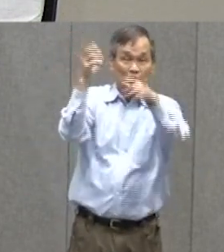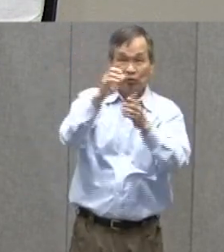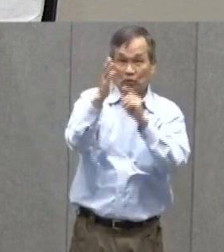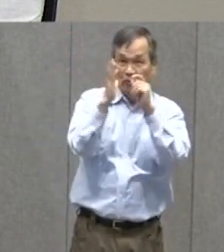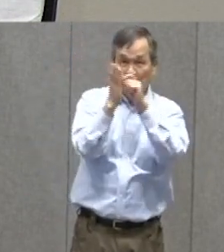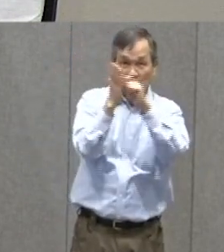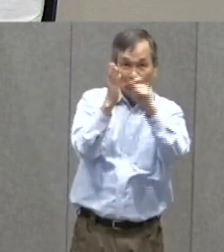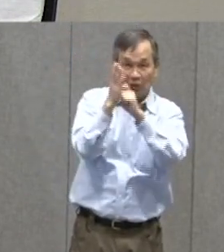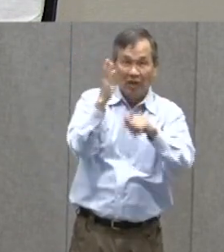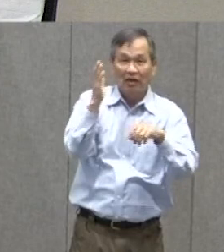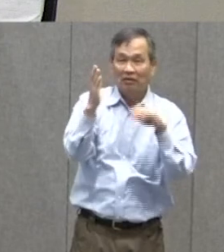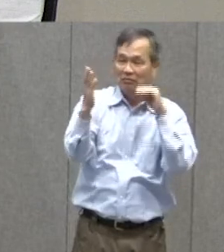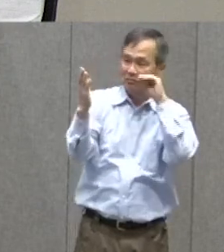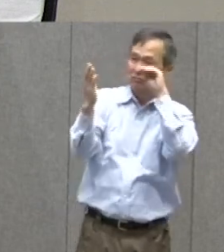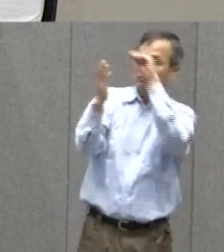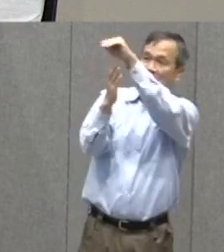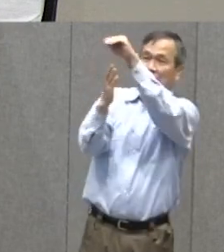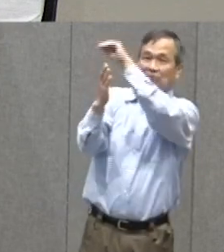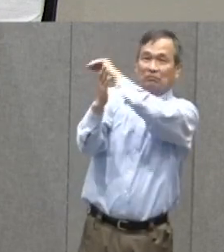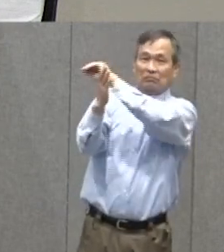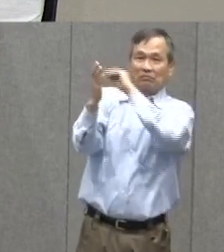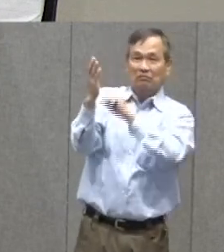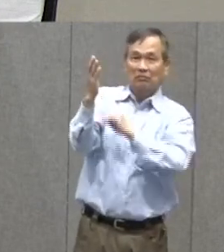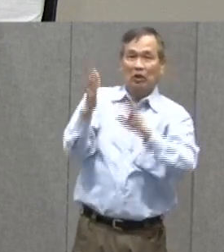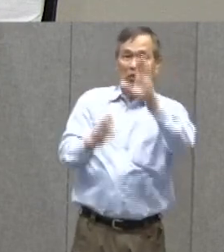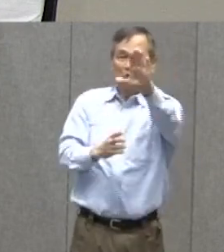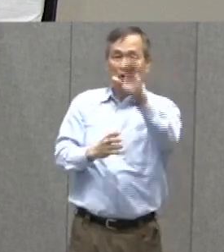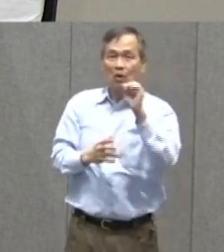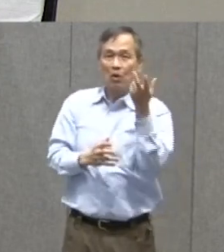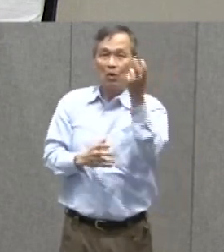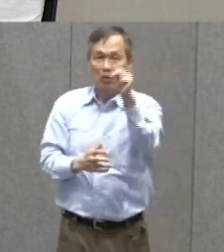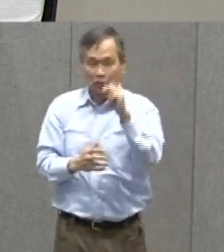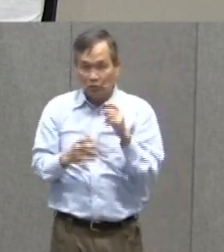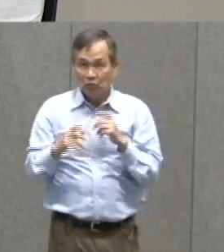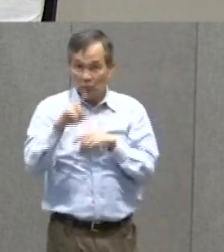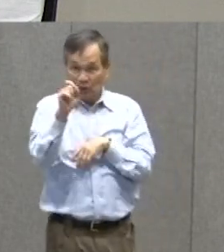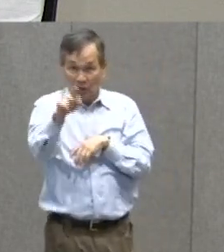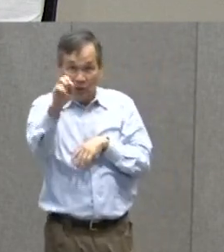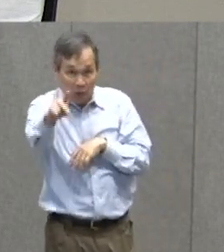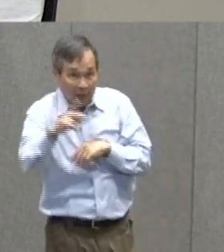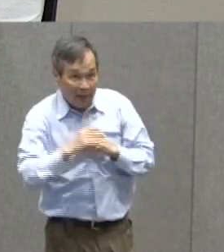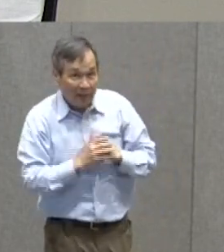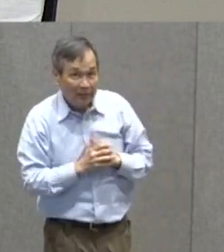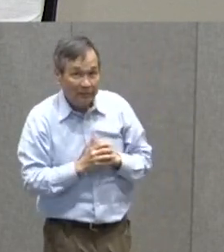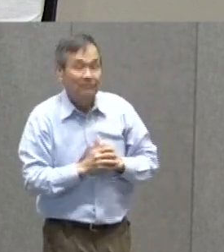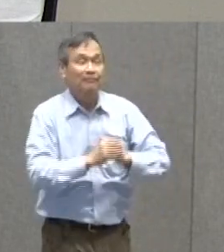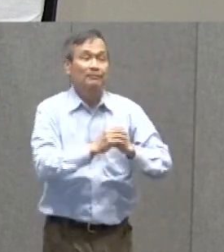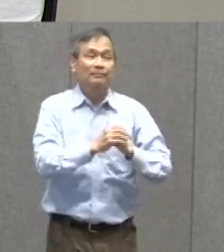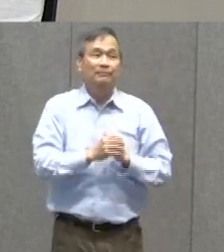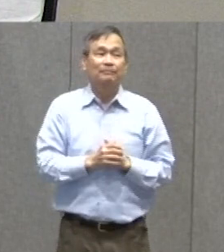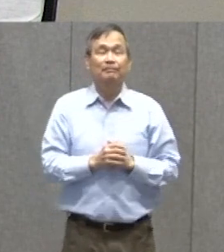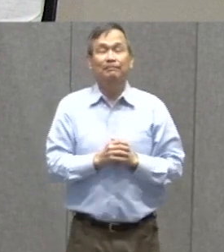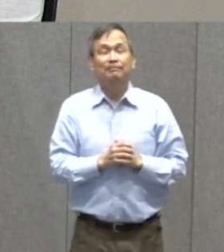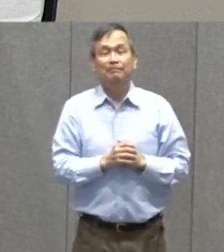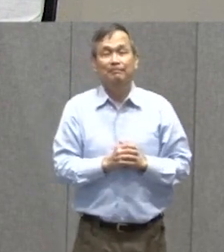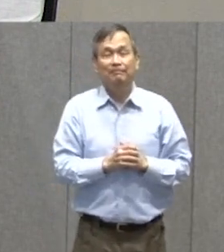use that information that I just went over with you. Okay.